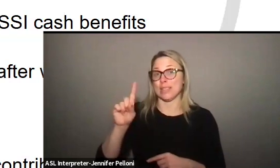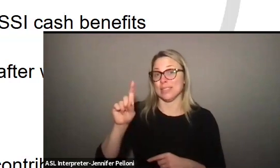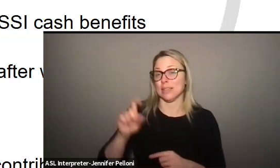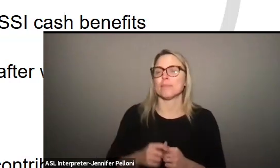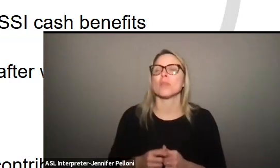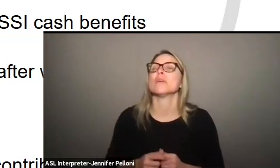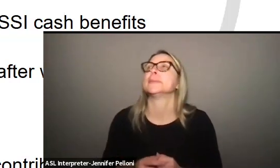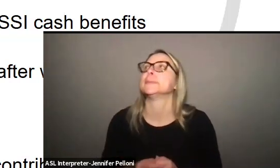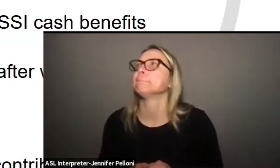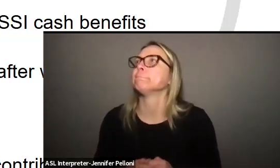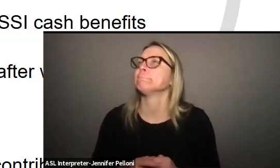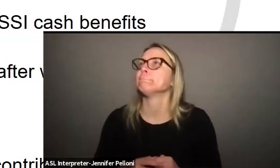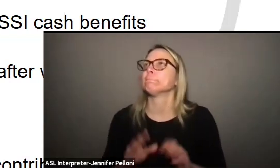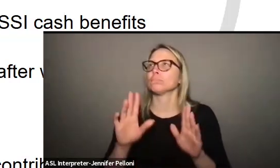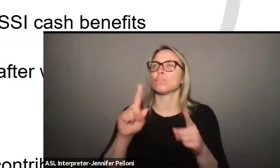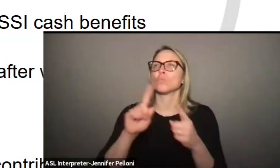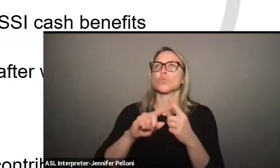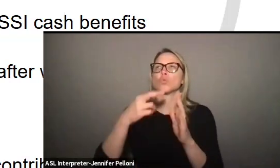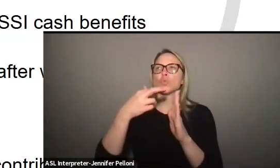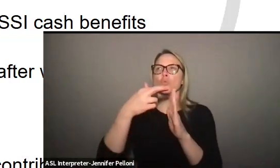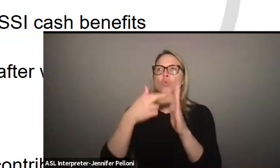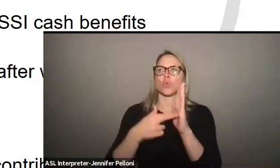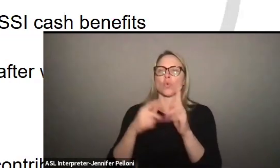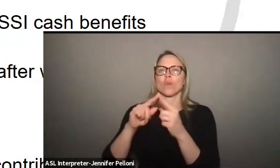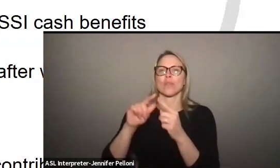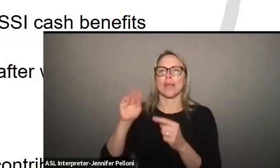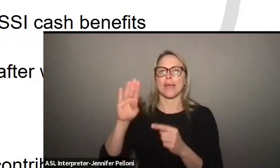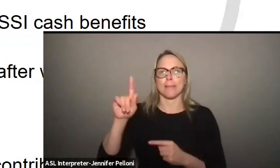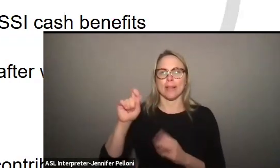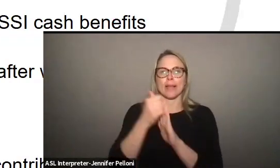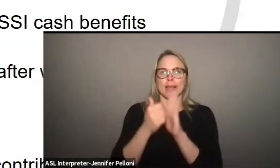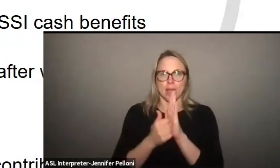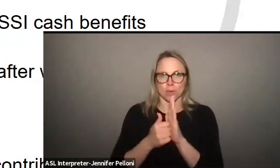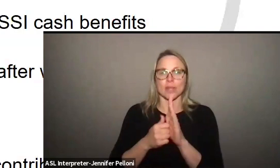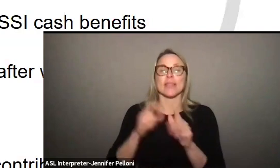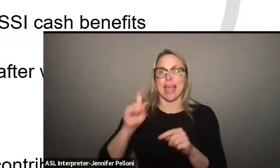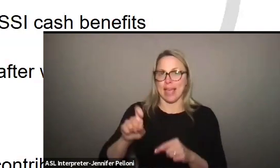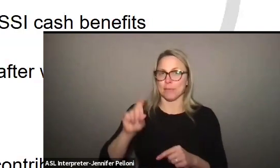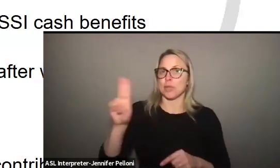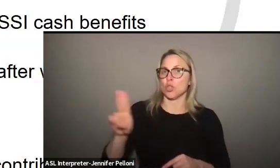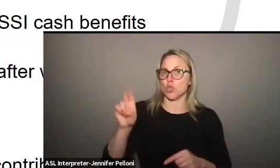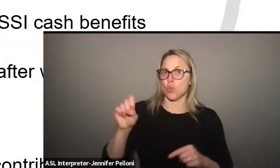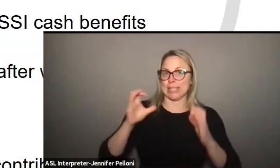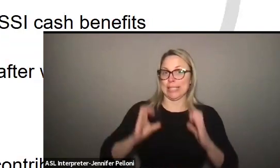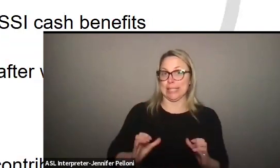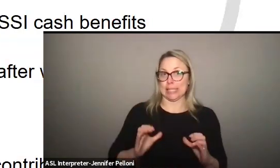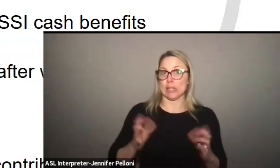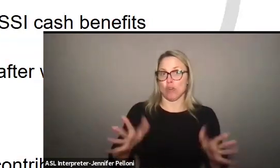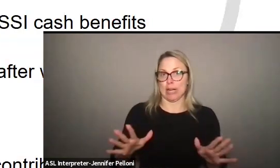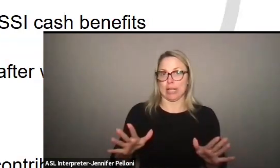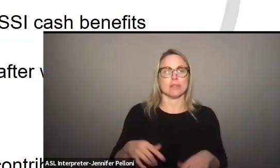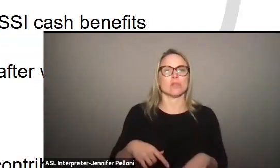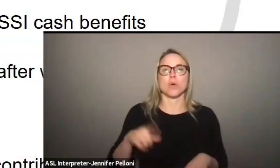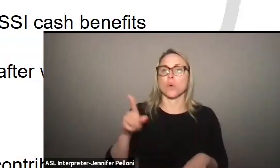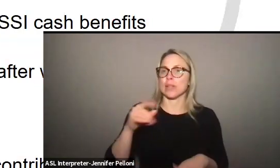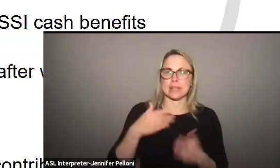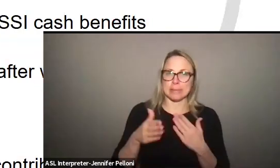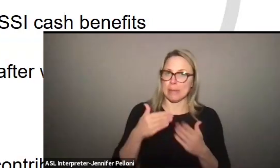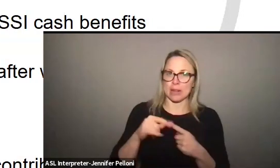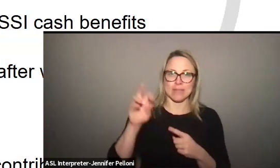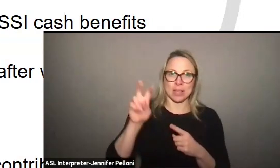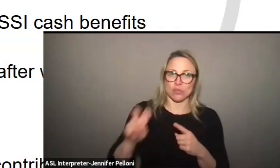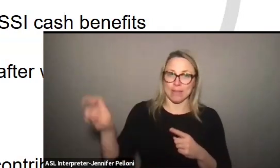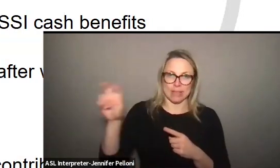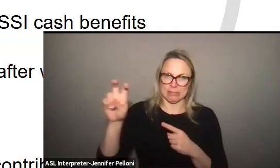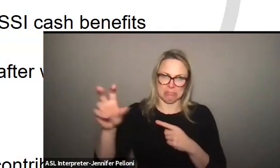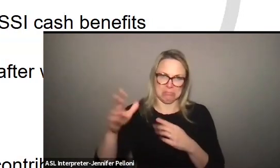So I believe to enroll in the ABLE account in the first place, they have to be a US citizen. So I don't think it matters if they're traveling